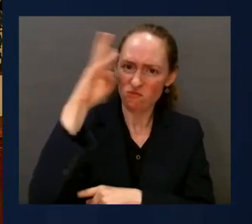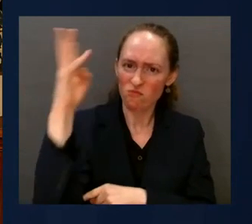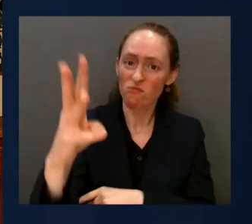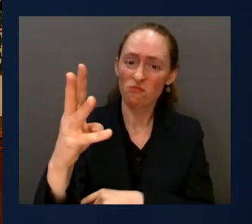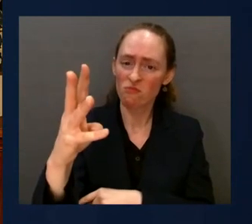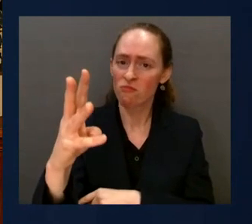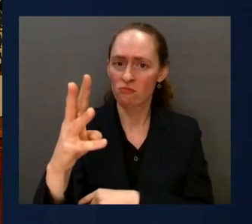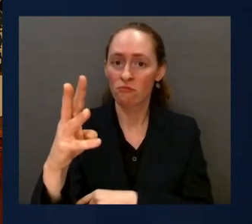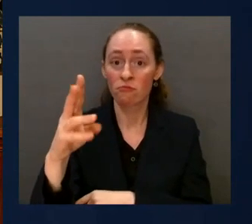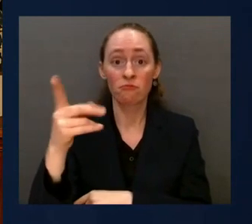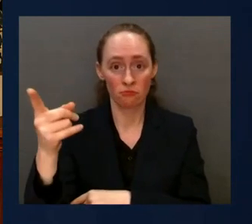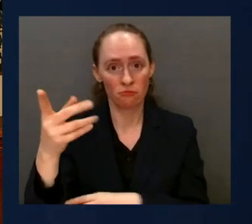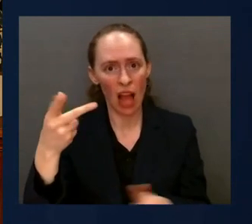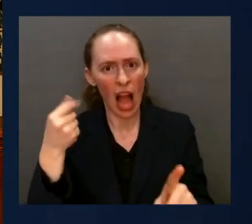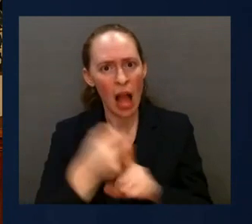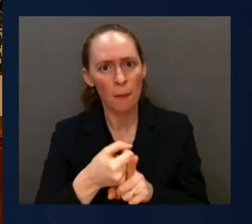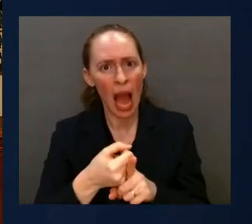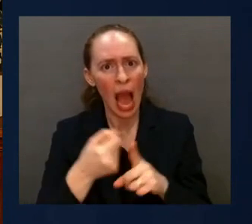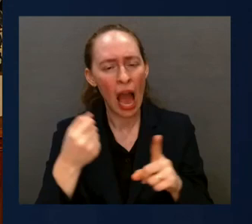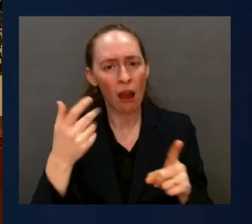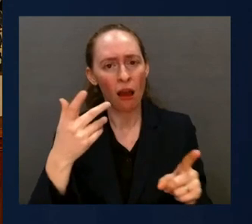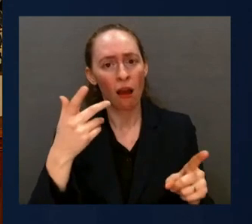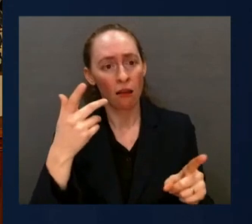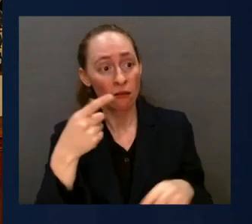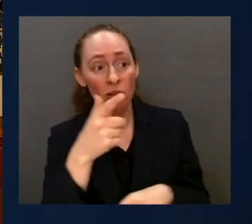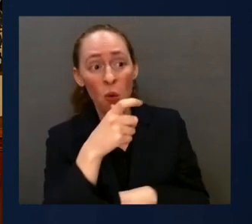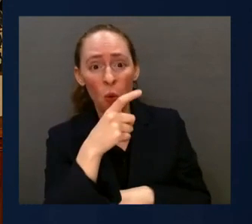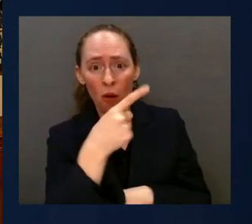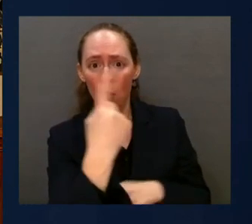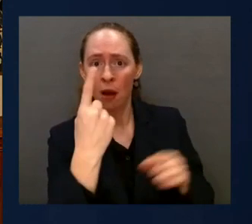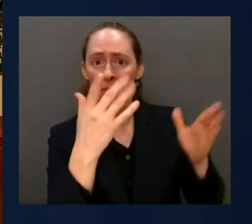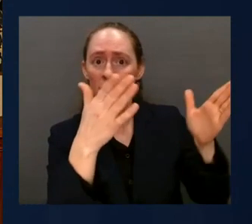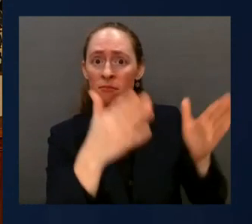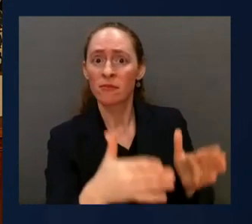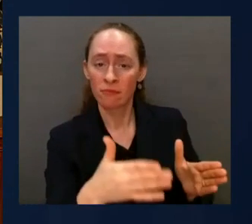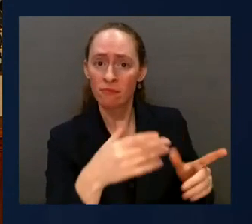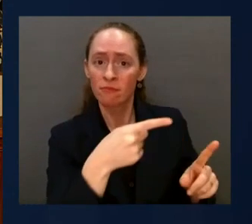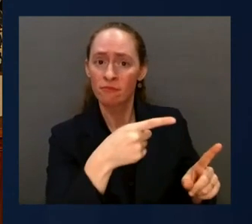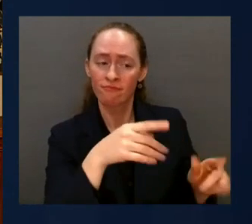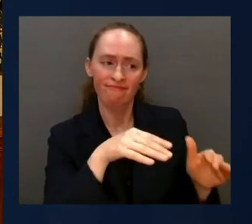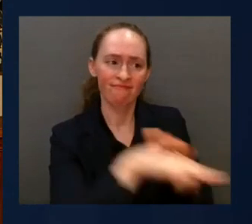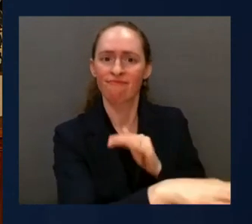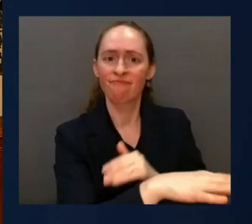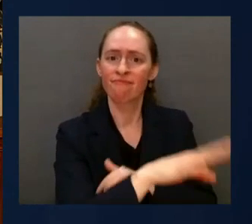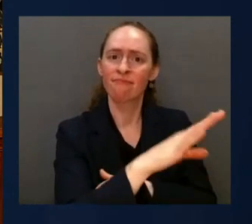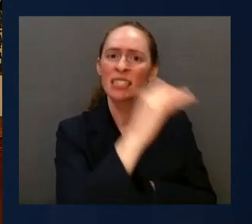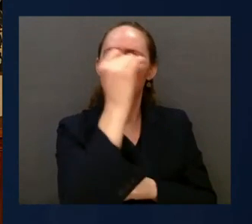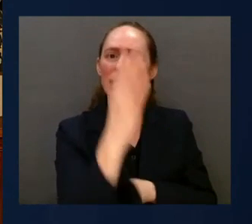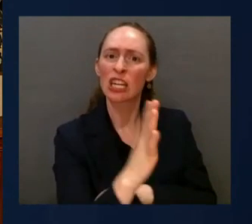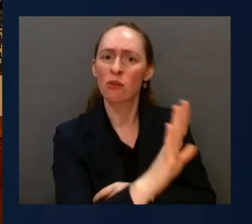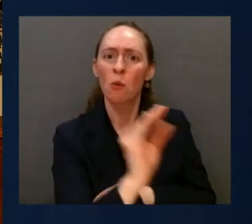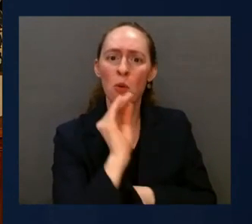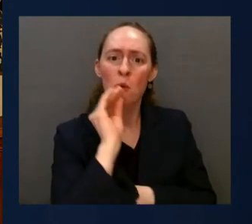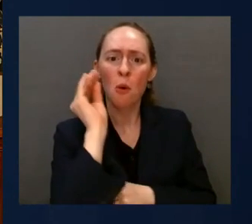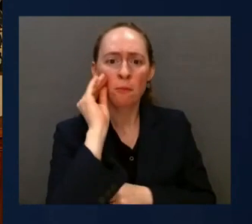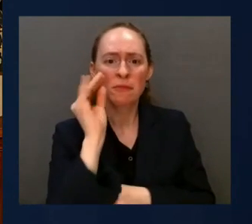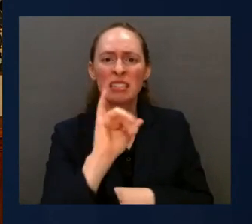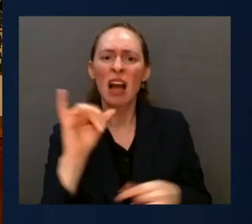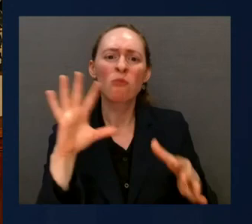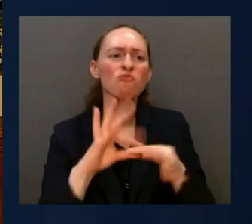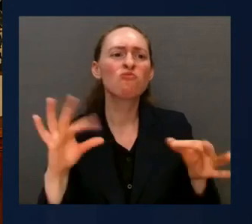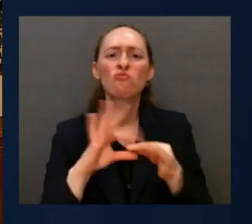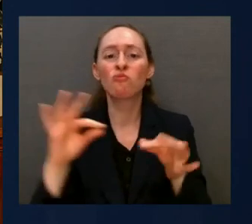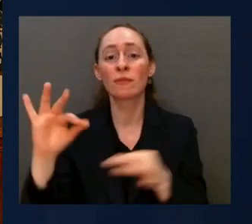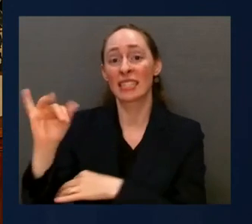the very same language the insurrectionists used as they stalked these halls and chanted on January 6th. Here tonight in this